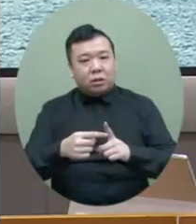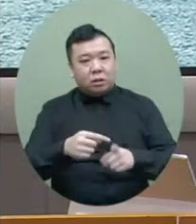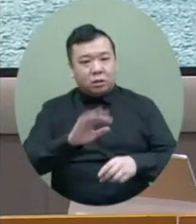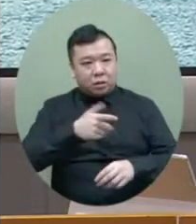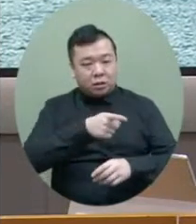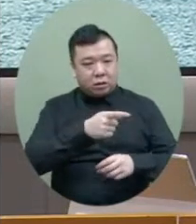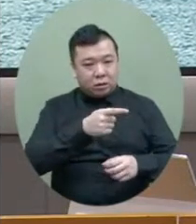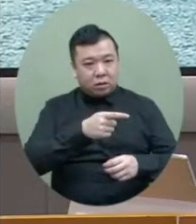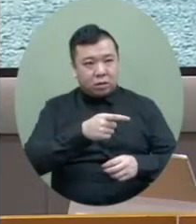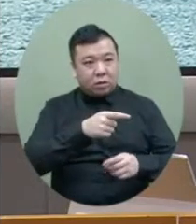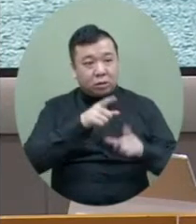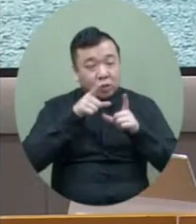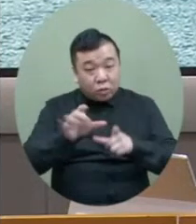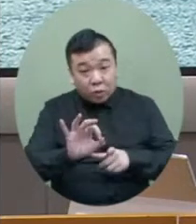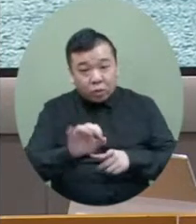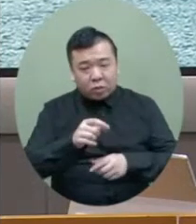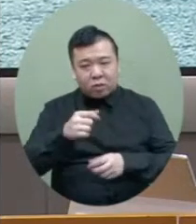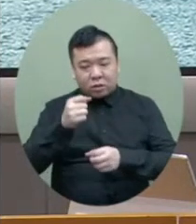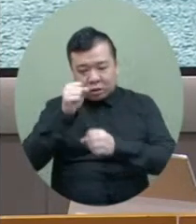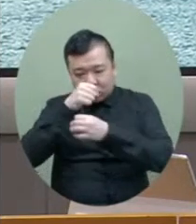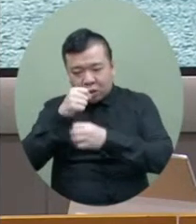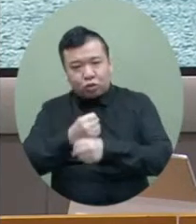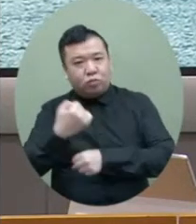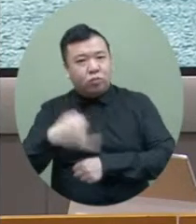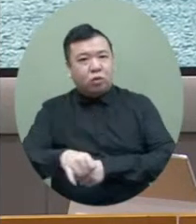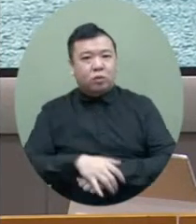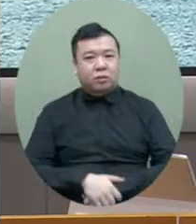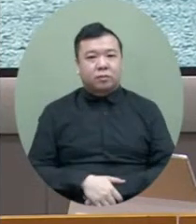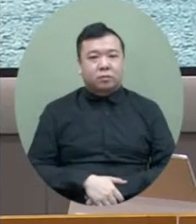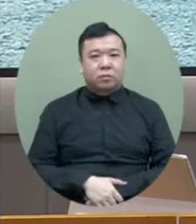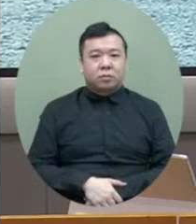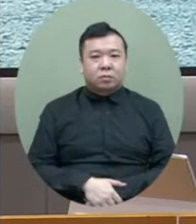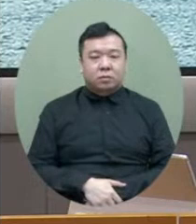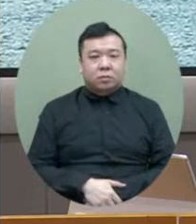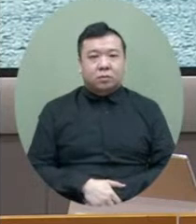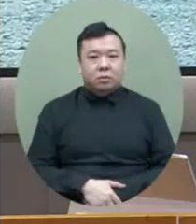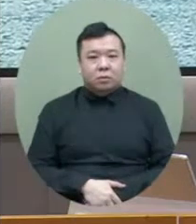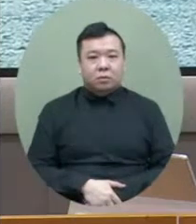So I think we did notify them to take the test.